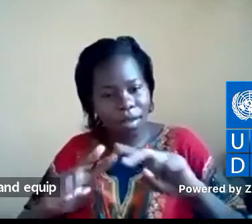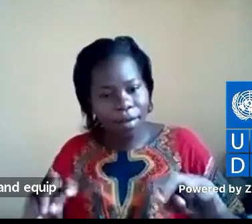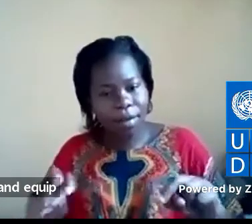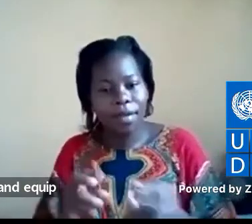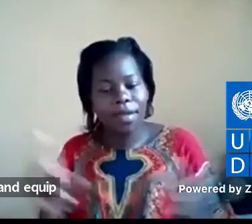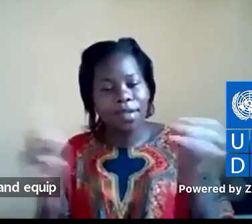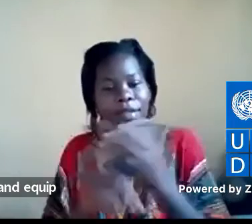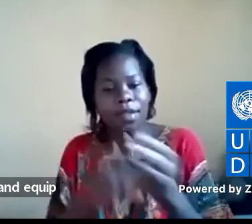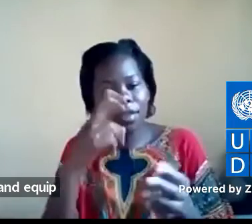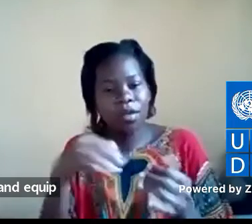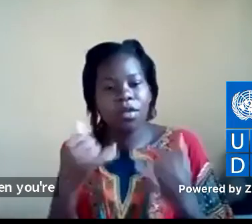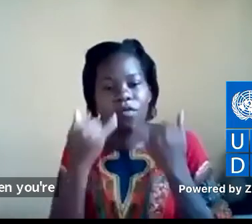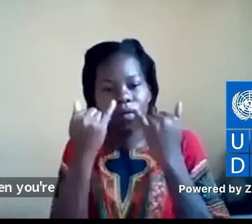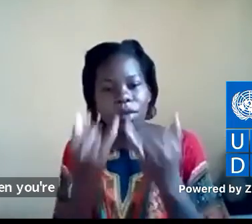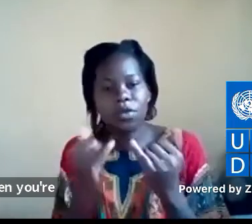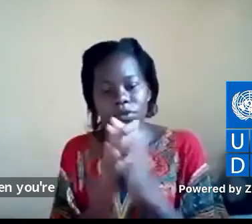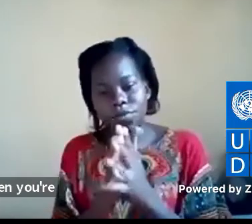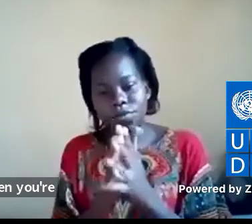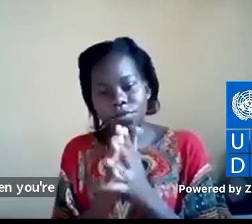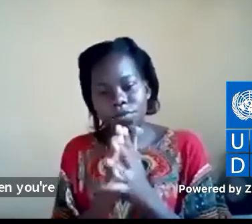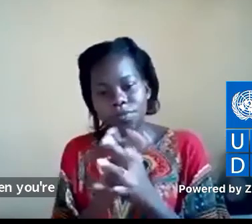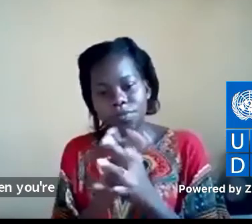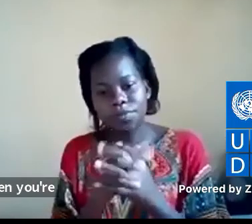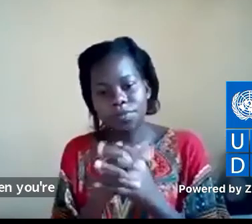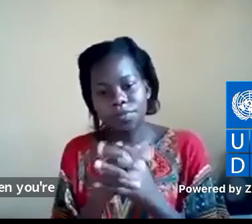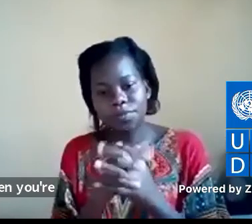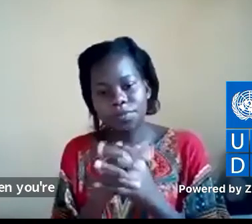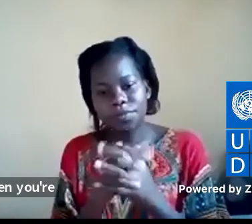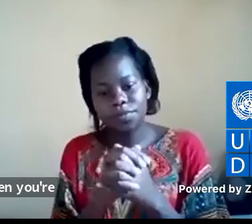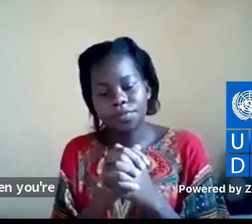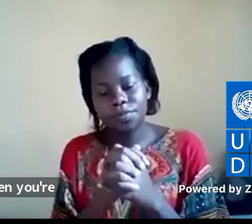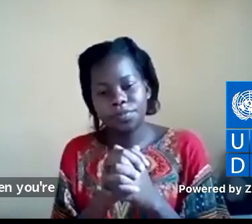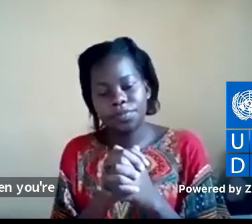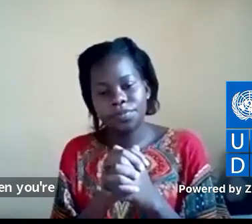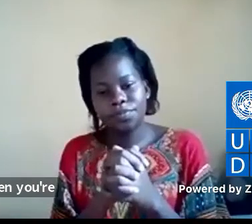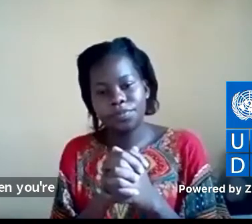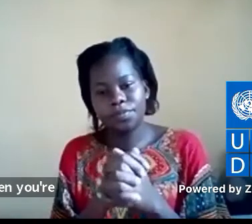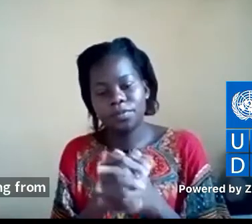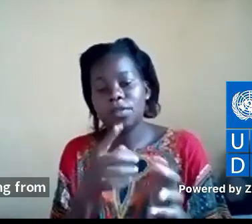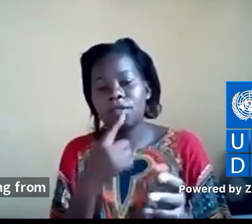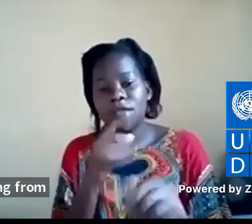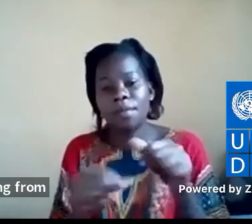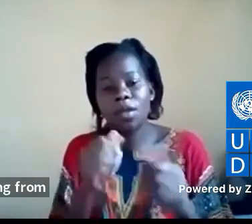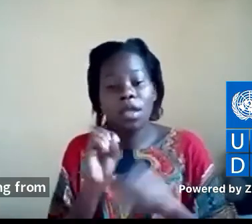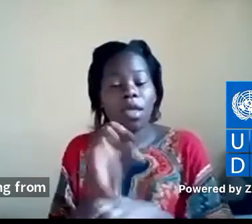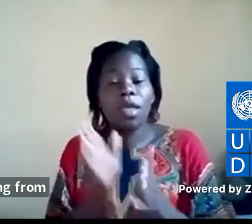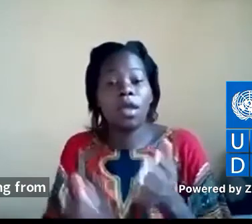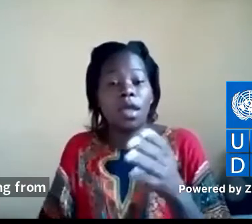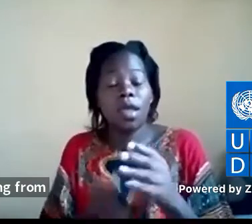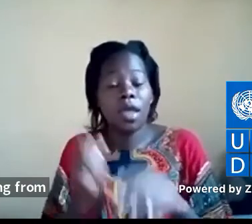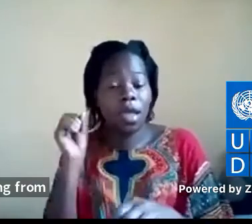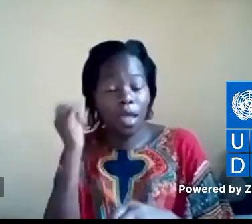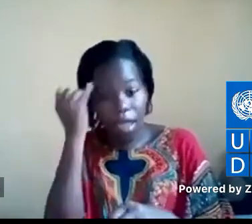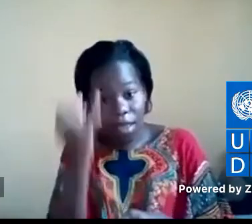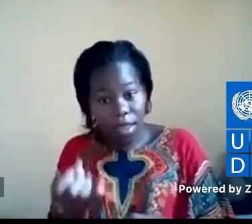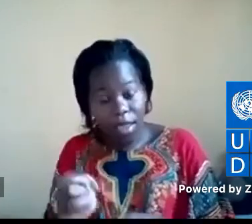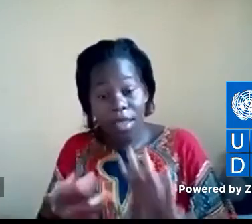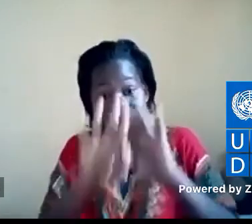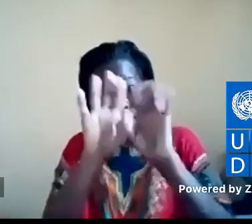so that when you're actually talking about your idea, it's really coming from an informed point of view. Like I said, passion is not